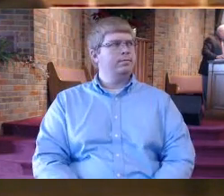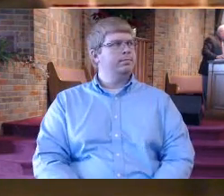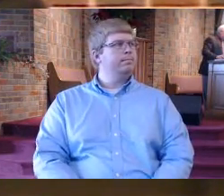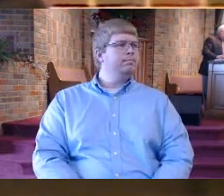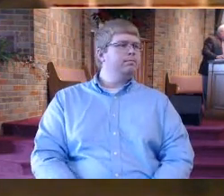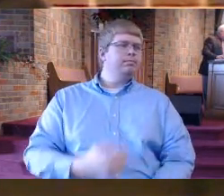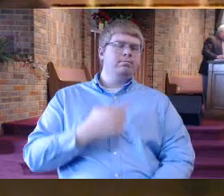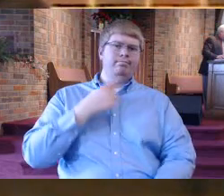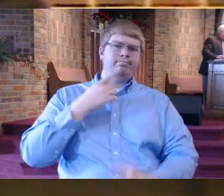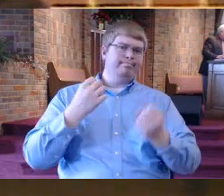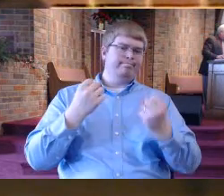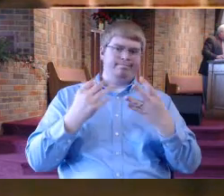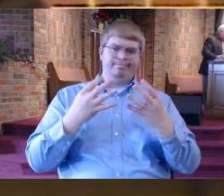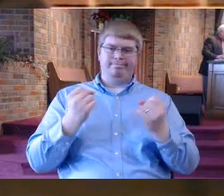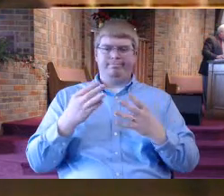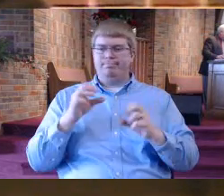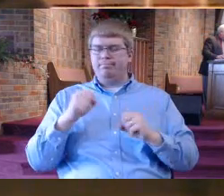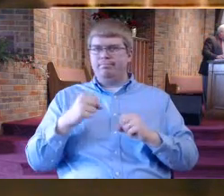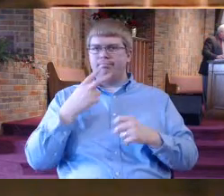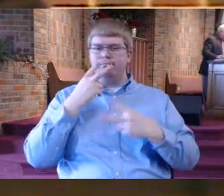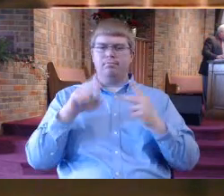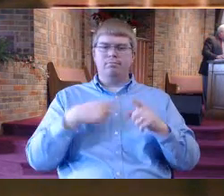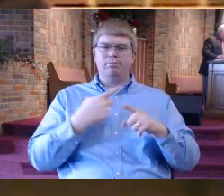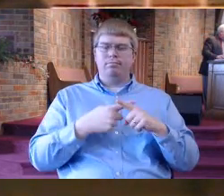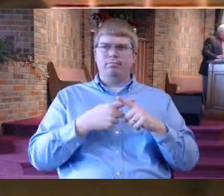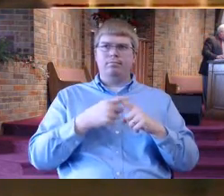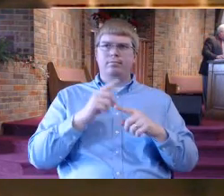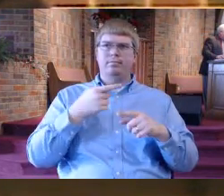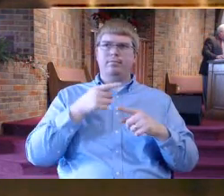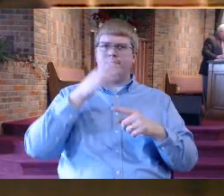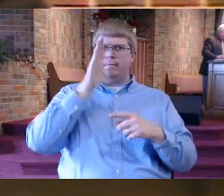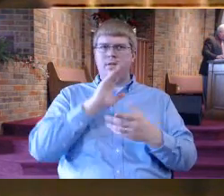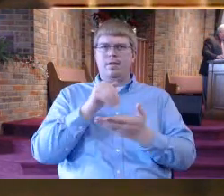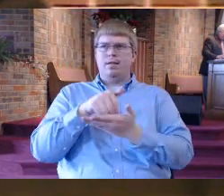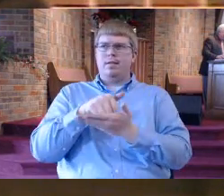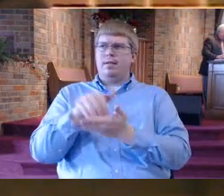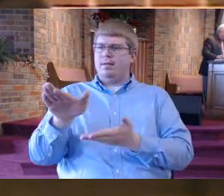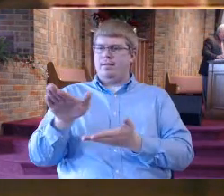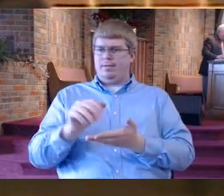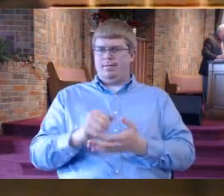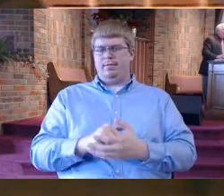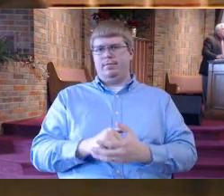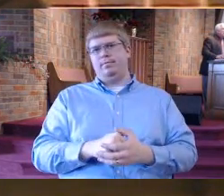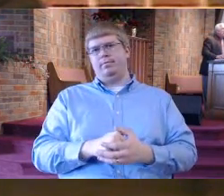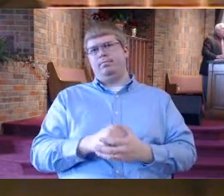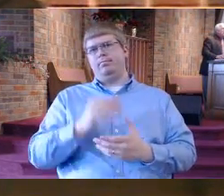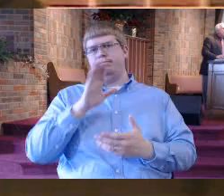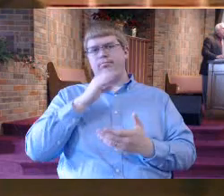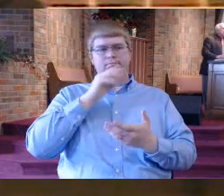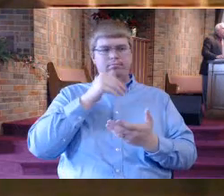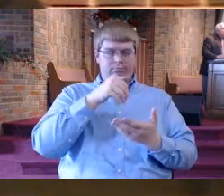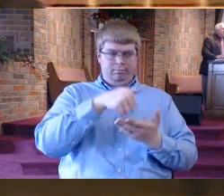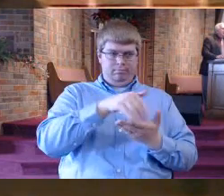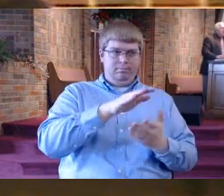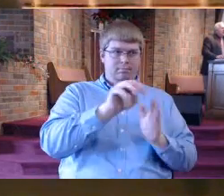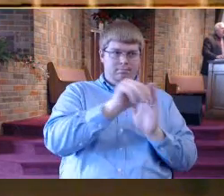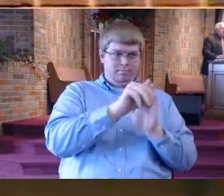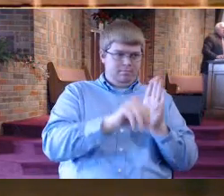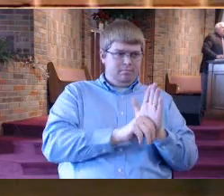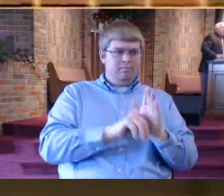There are a whole lot of things we could look to in Scripture that would describe God sent. God sent Moses to Israel.